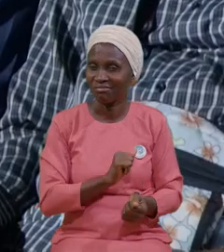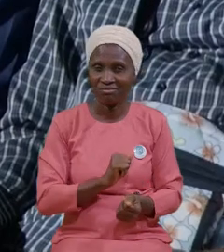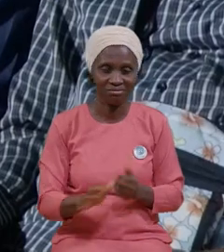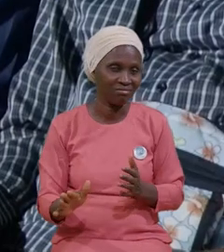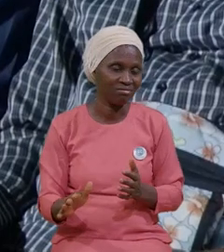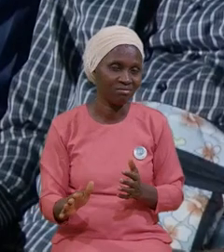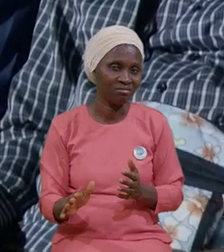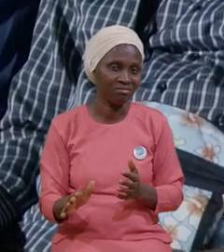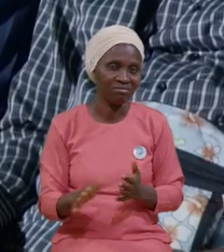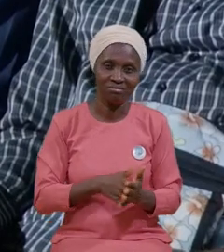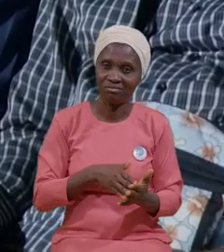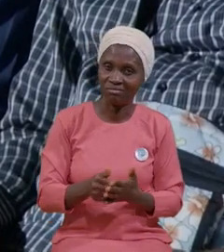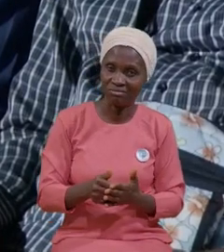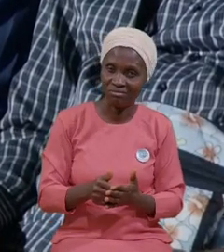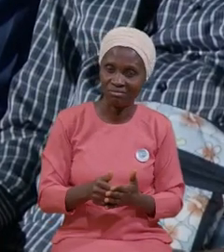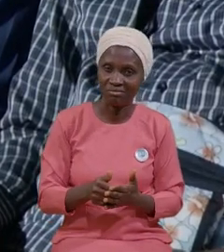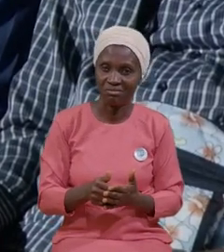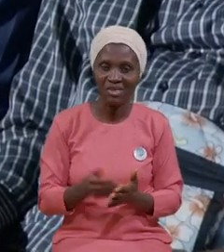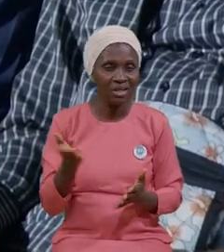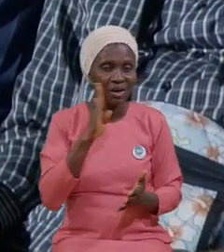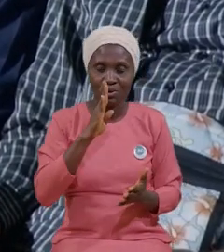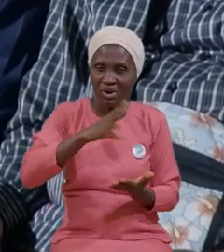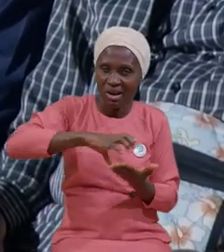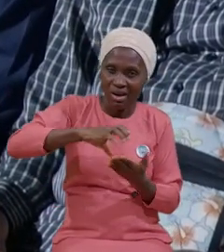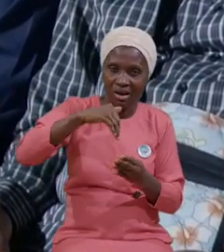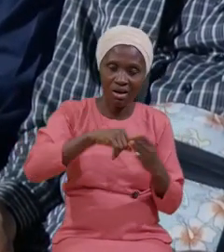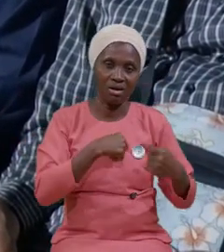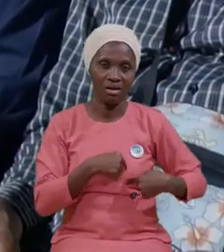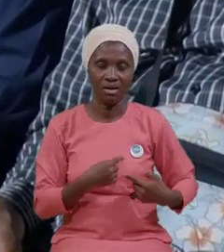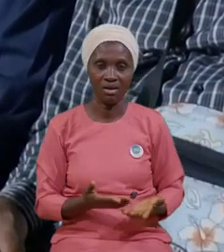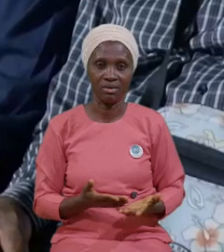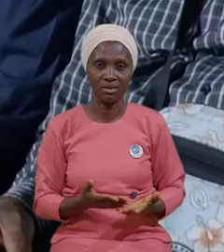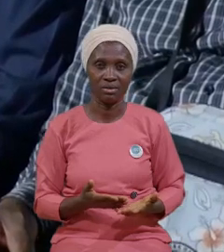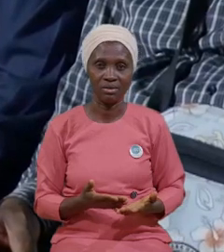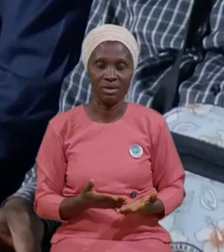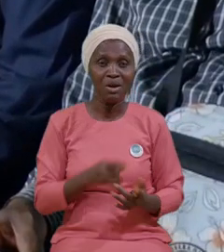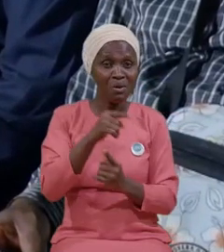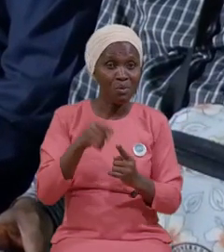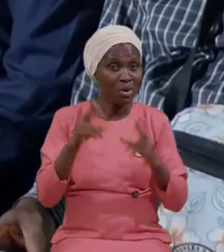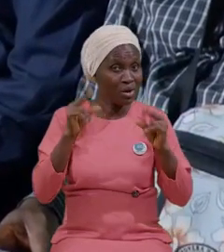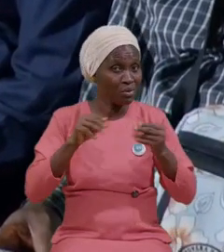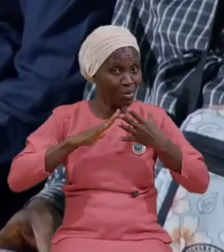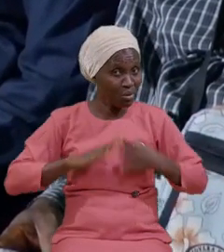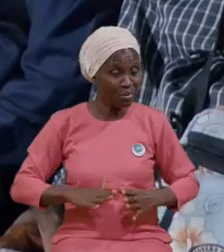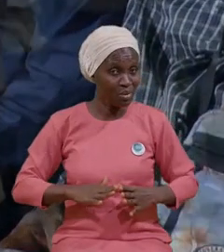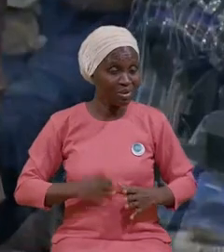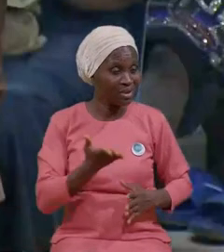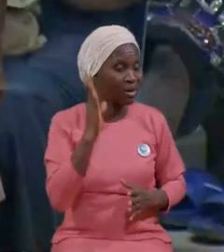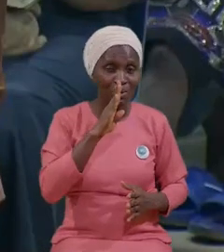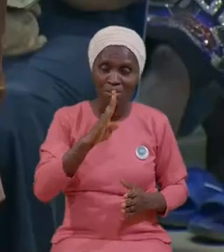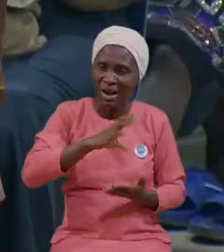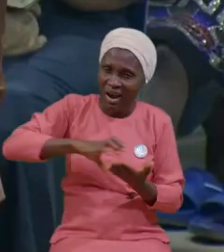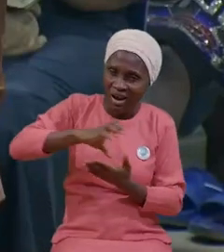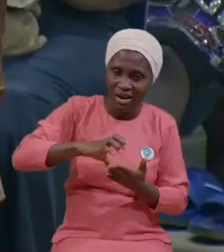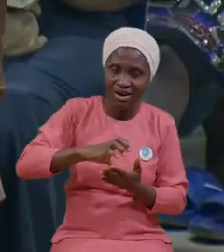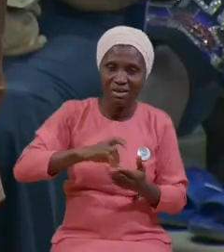When there's no peace, there's confusion in the heart. When there's no peace, there's commotion in the heart.